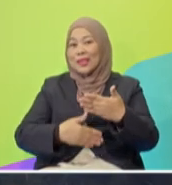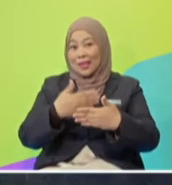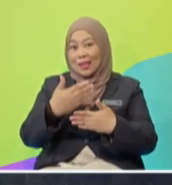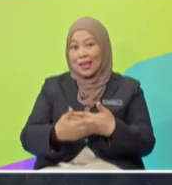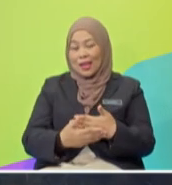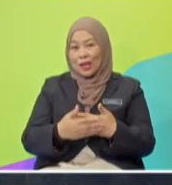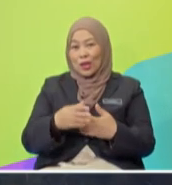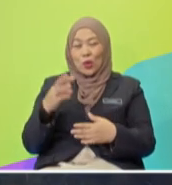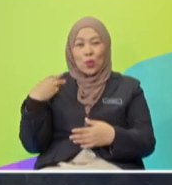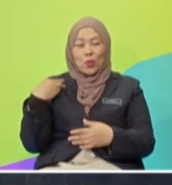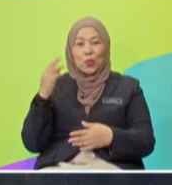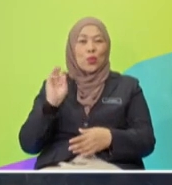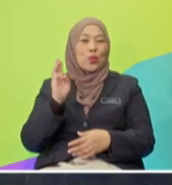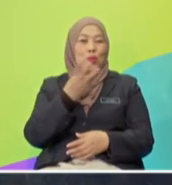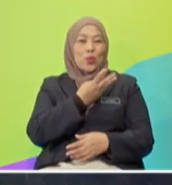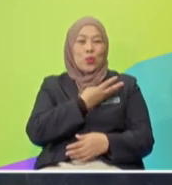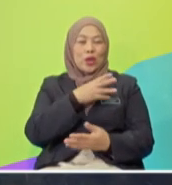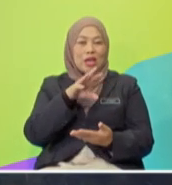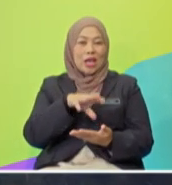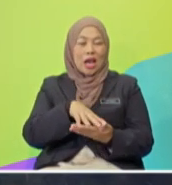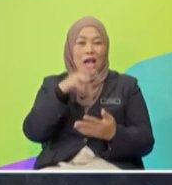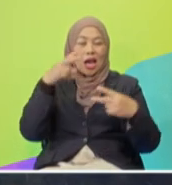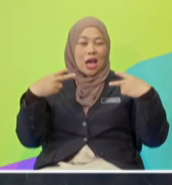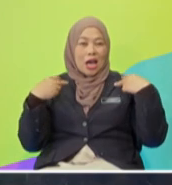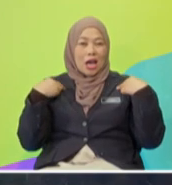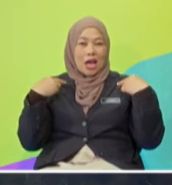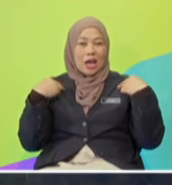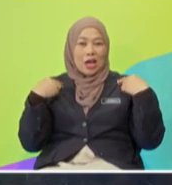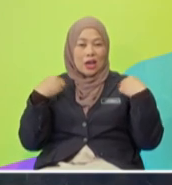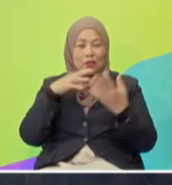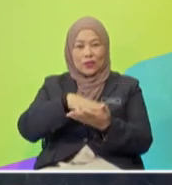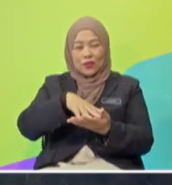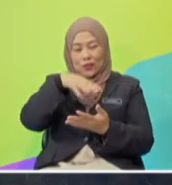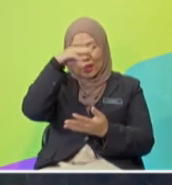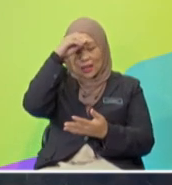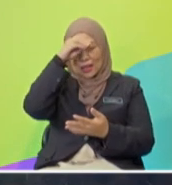learned car, bicycle, van, lorry, bus. And what's next, teacher? Okay, next will be